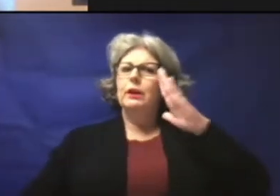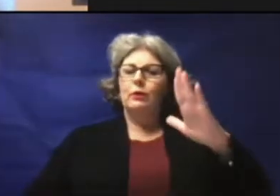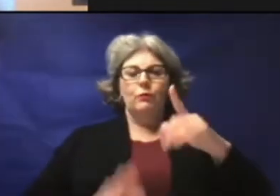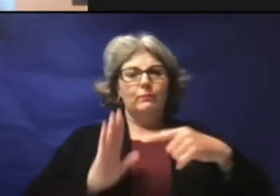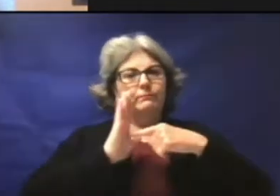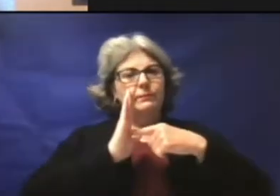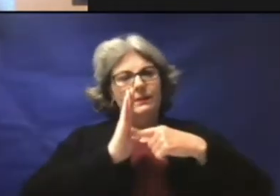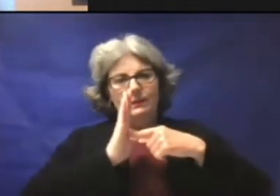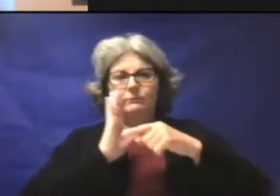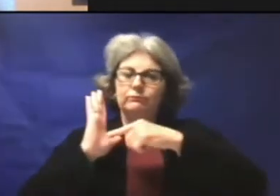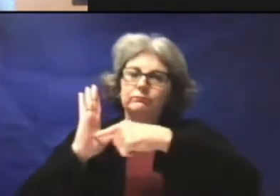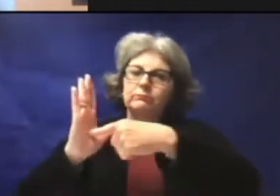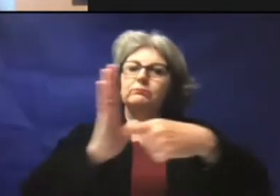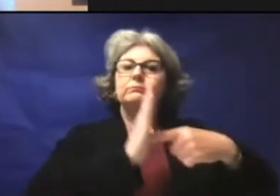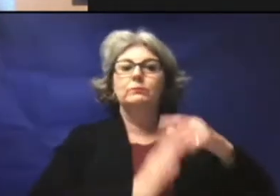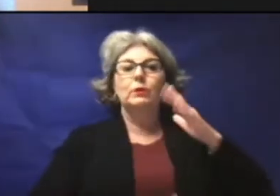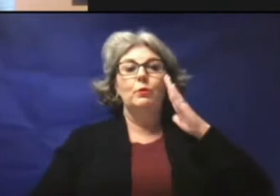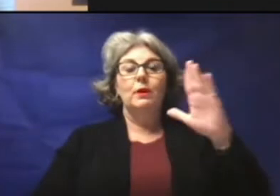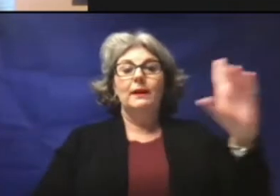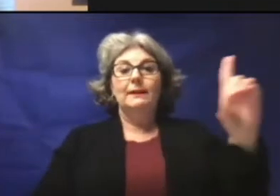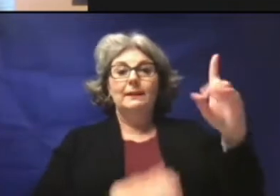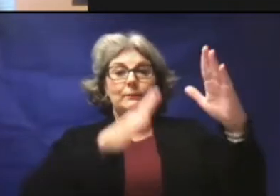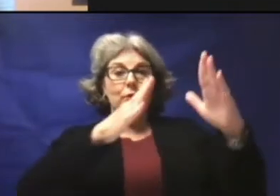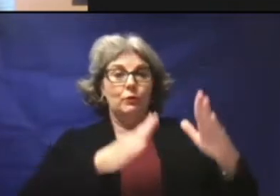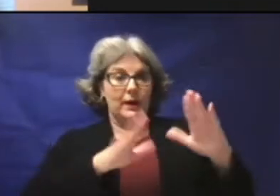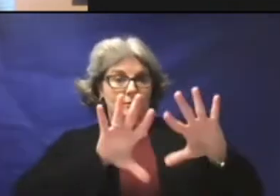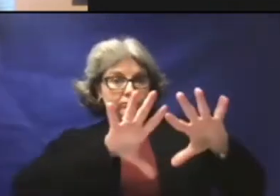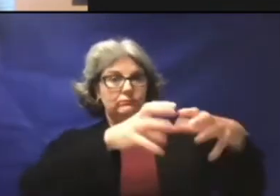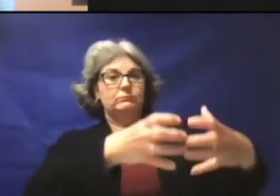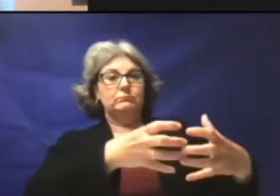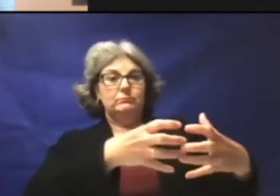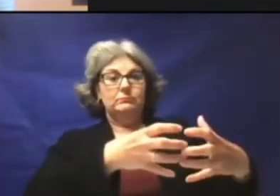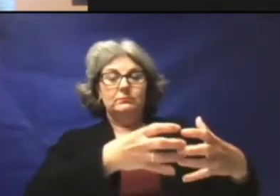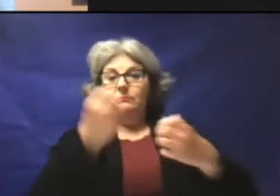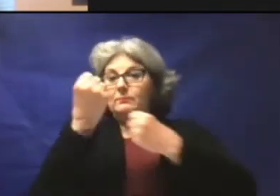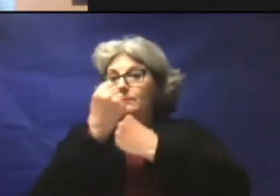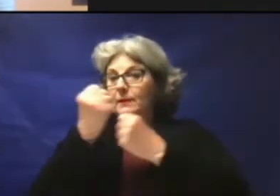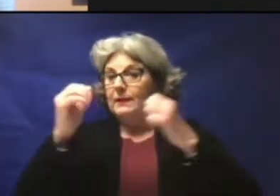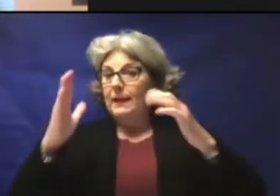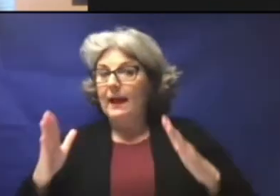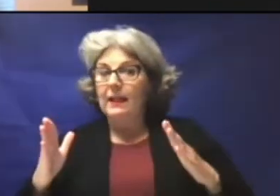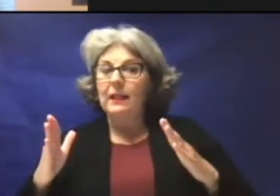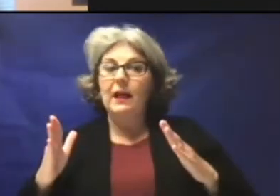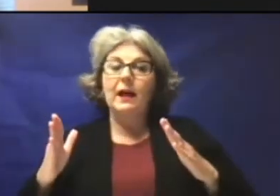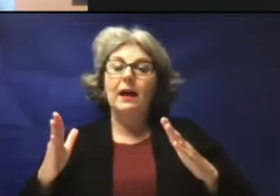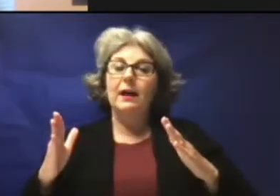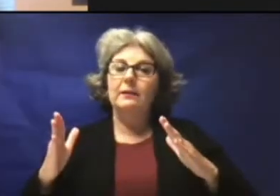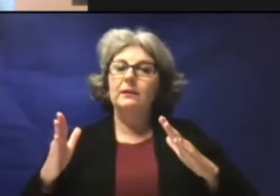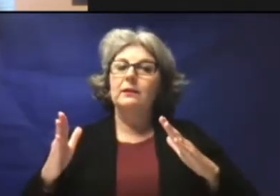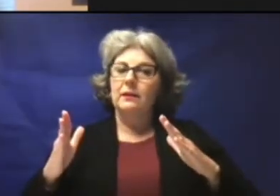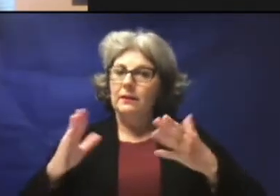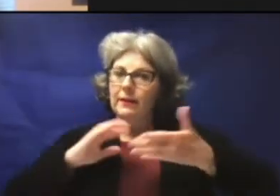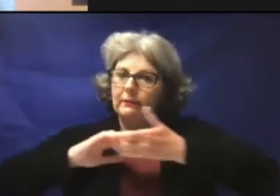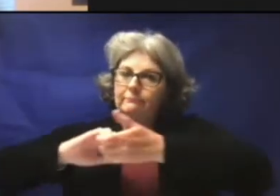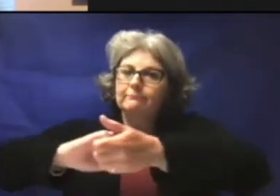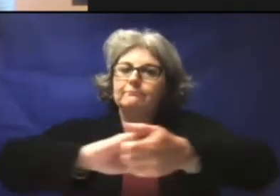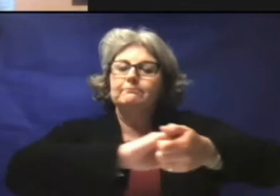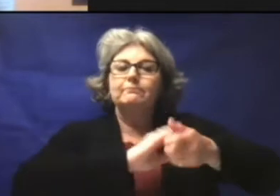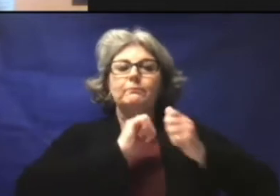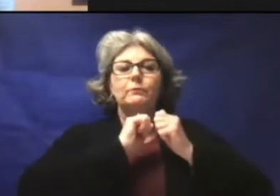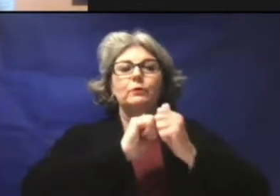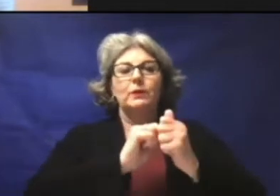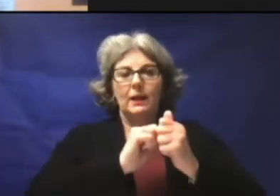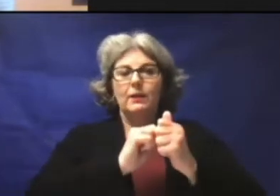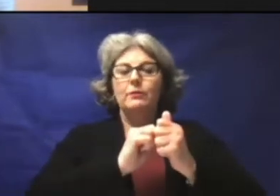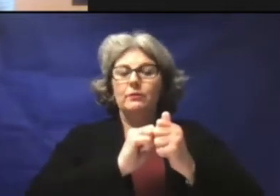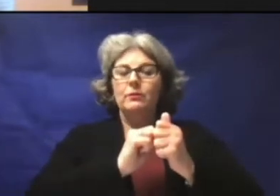magnified. And I think as the Democratic Party and how, allies, more realistically co-conspirators, I think we've moved past